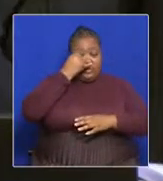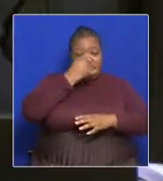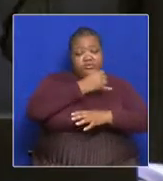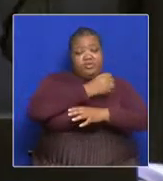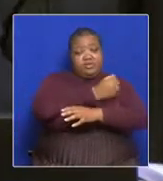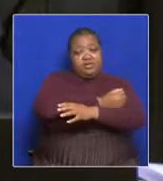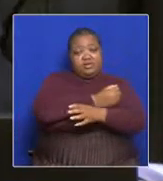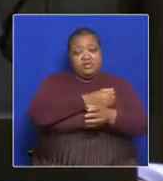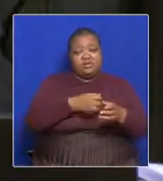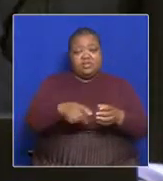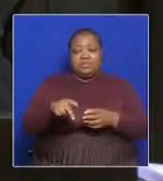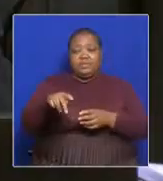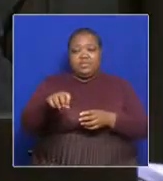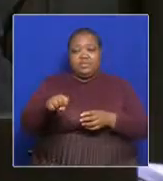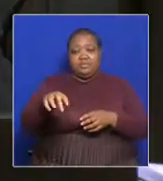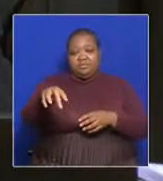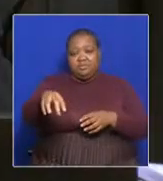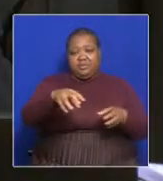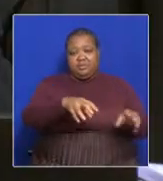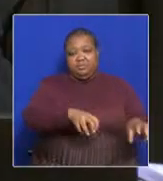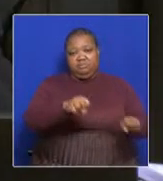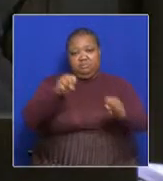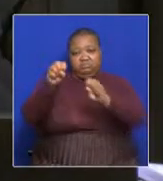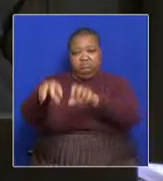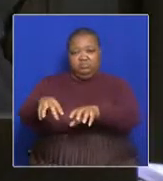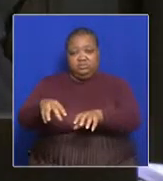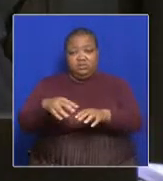Shepstone, from that date on,